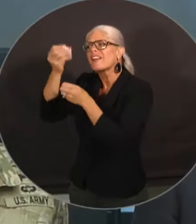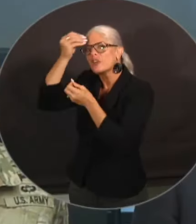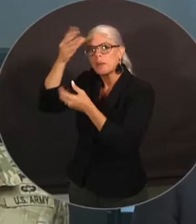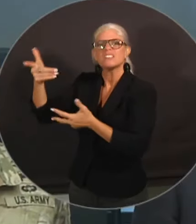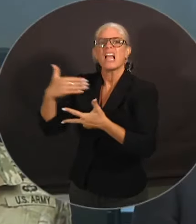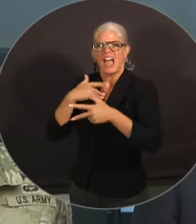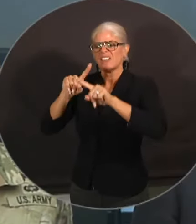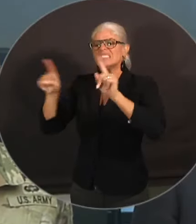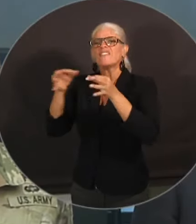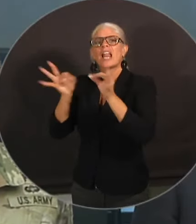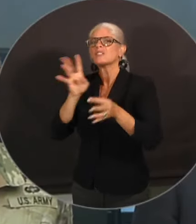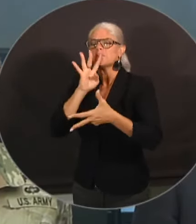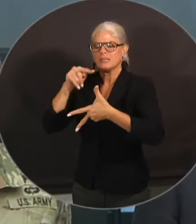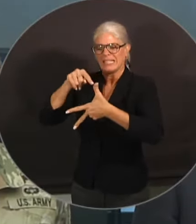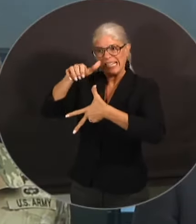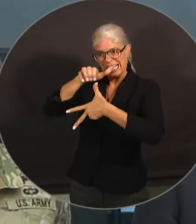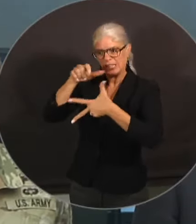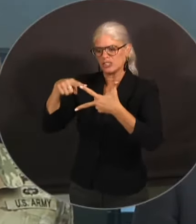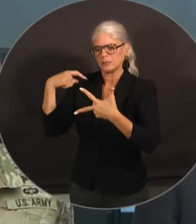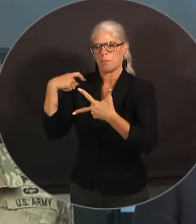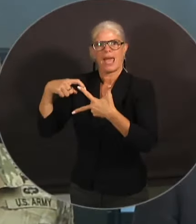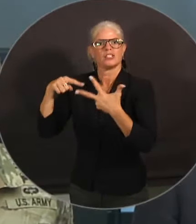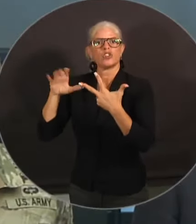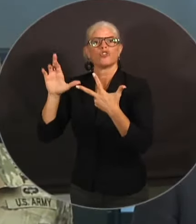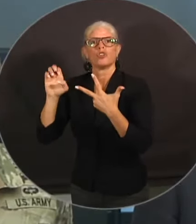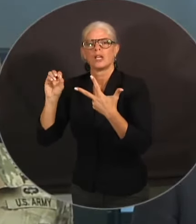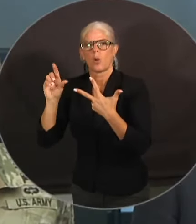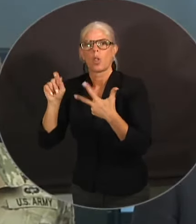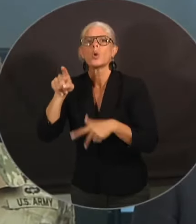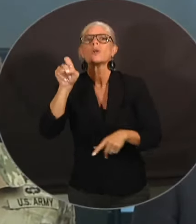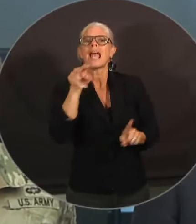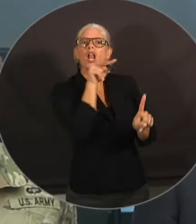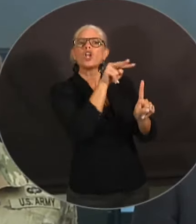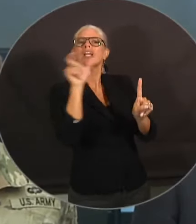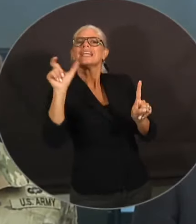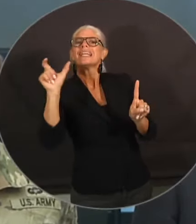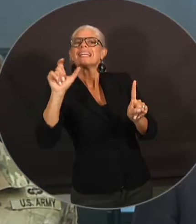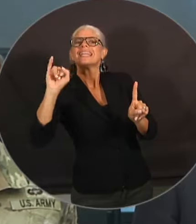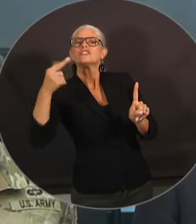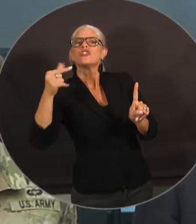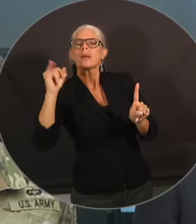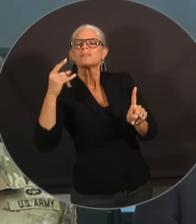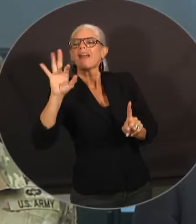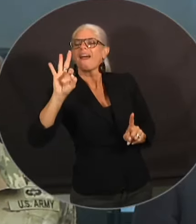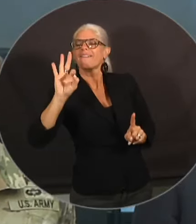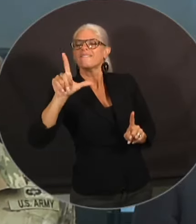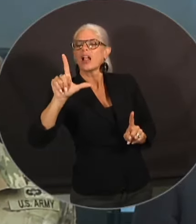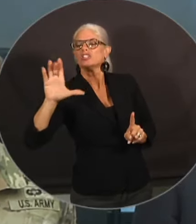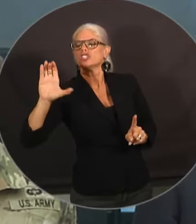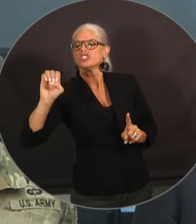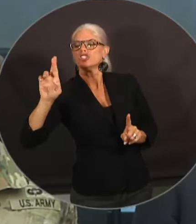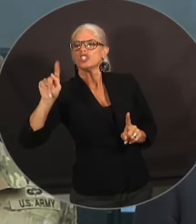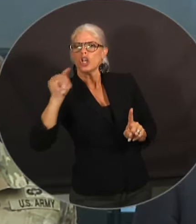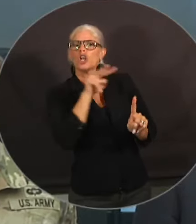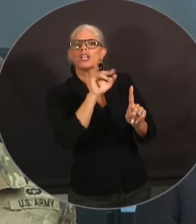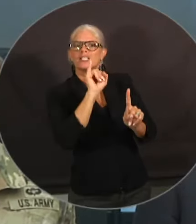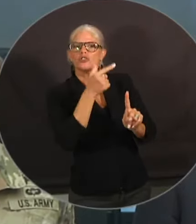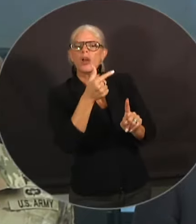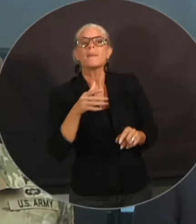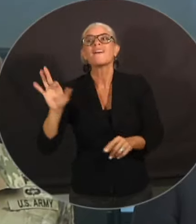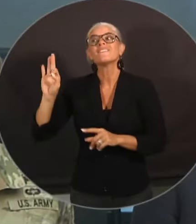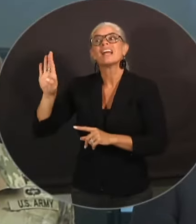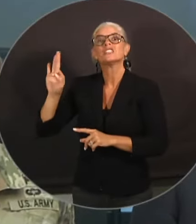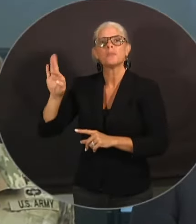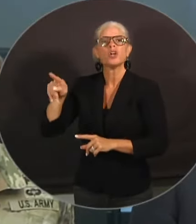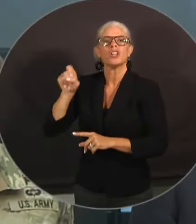on X, Instagram at FLSERT, that's at Florida CERT, and then on Facebook at FDEM. And again, Governor,